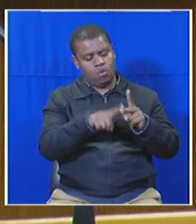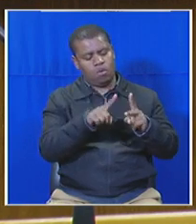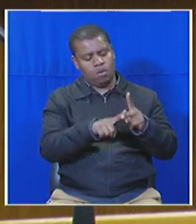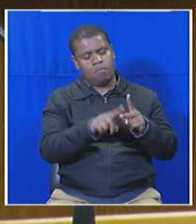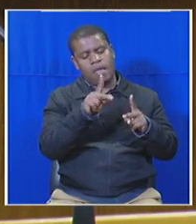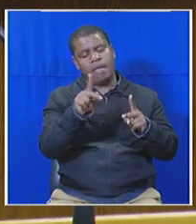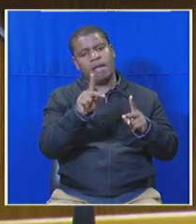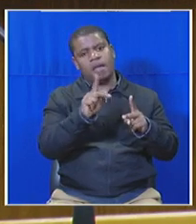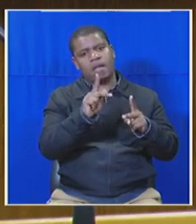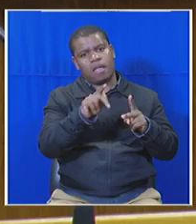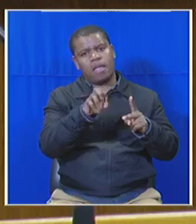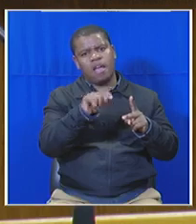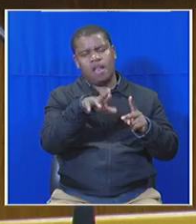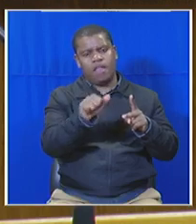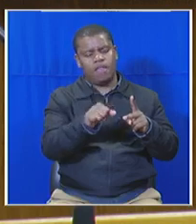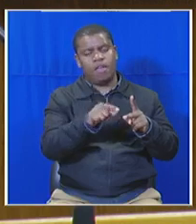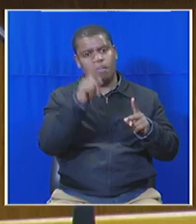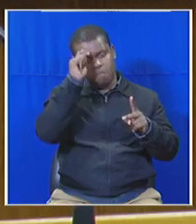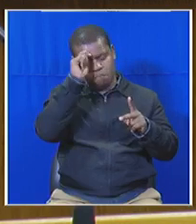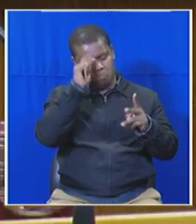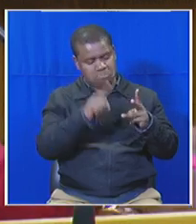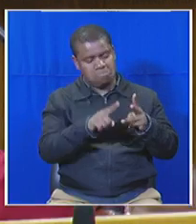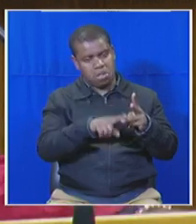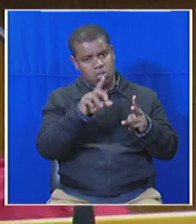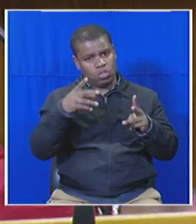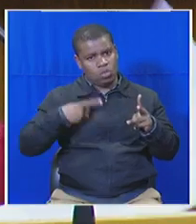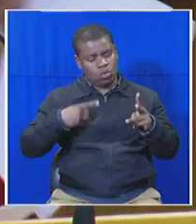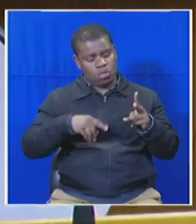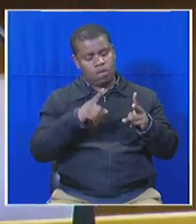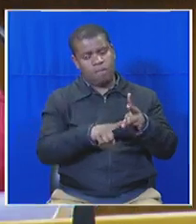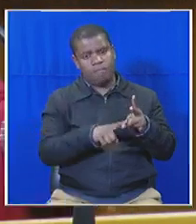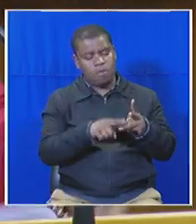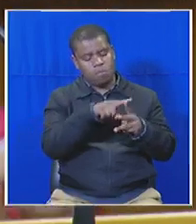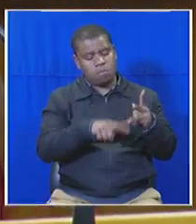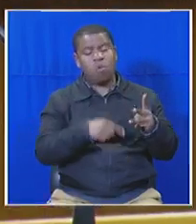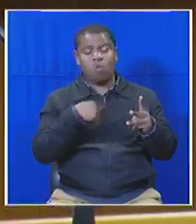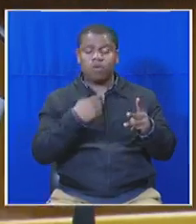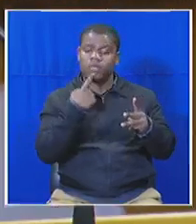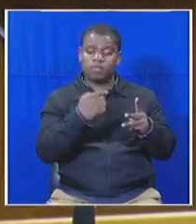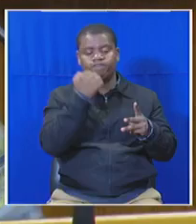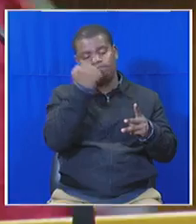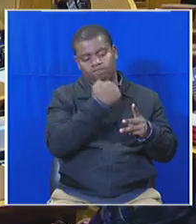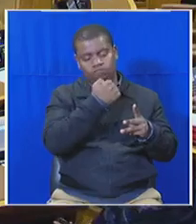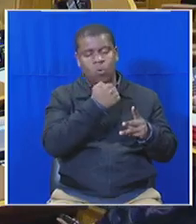sithi mabomelele bathembele kowasidalayo uThixo. Ndiyabonga Somlong.